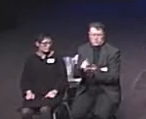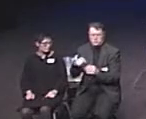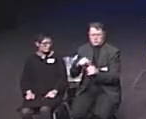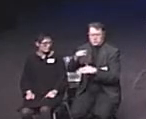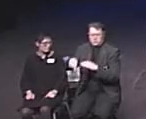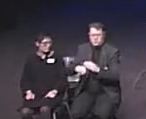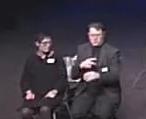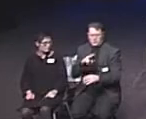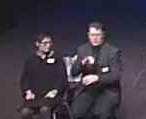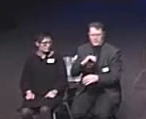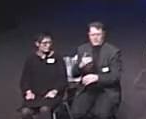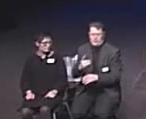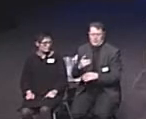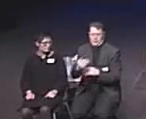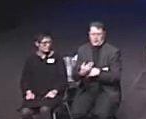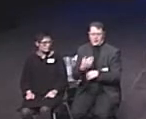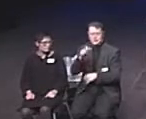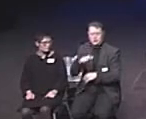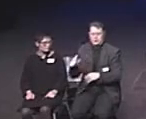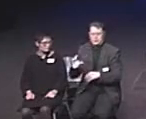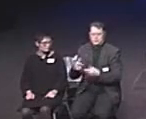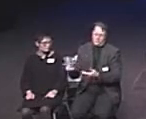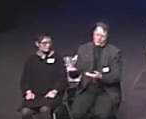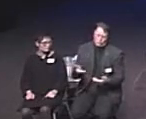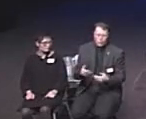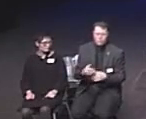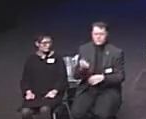like VIP customers at our house.